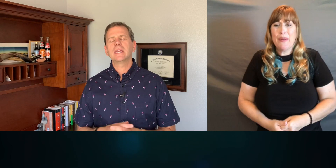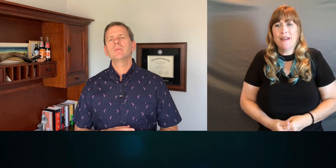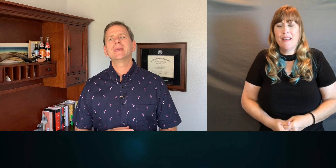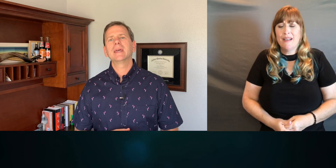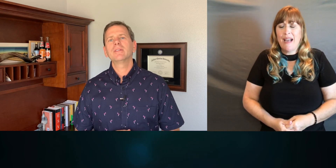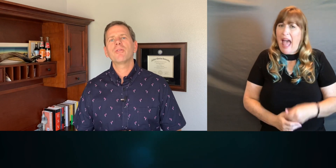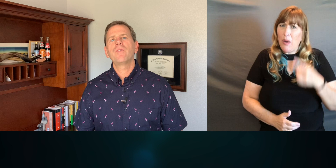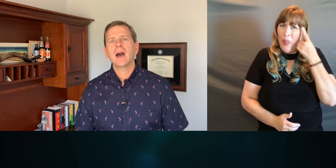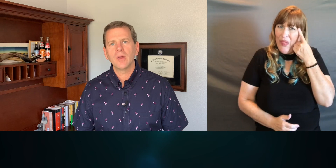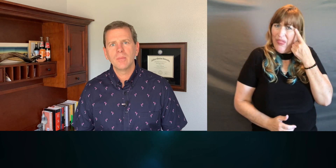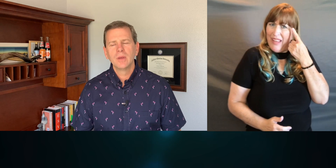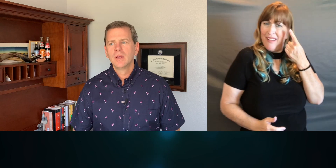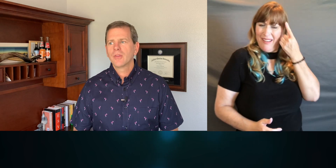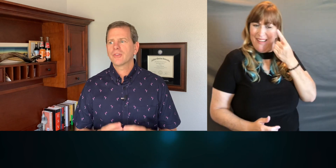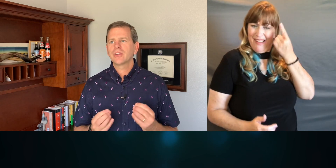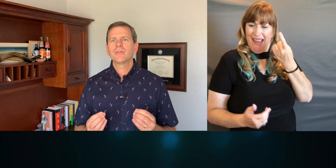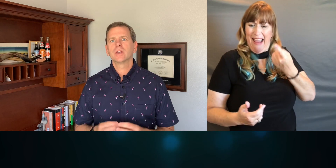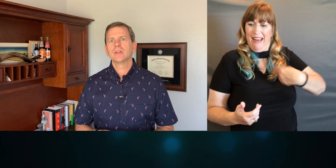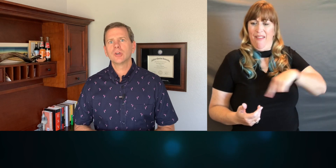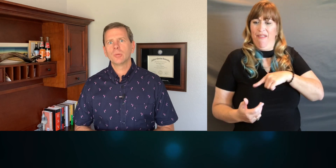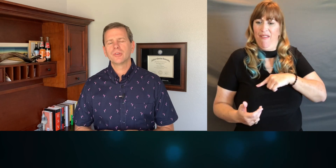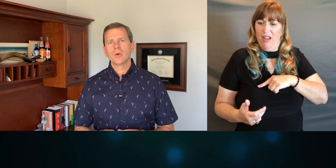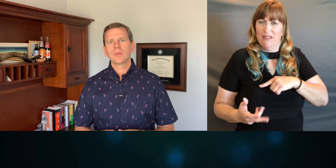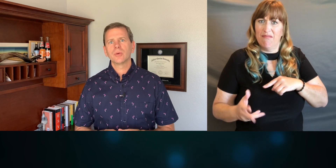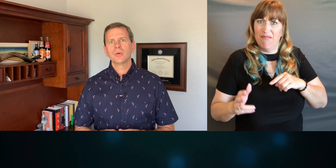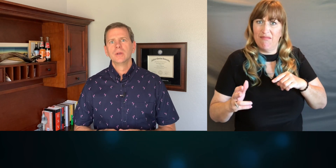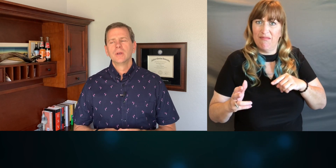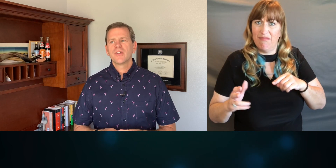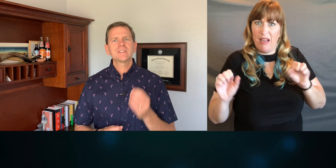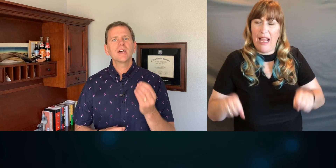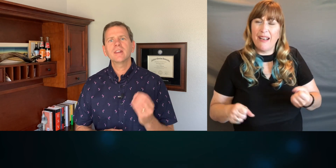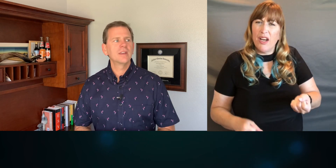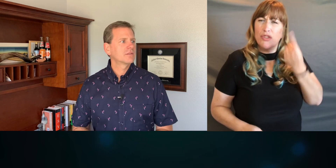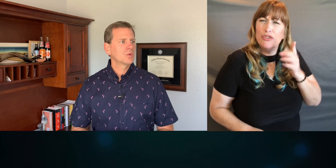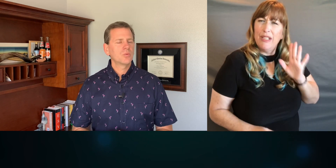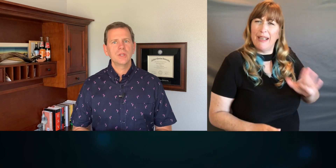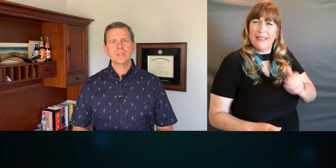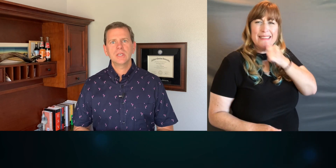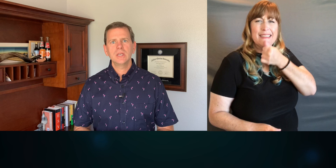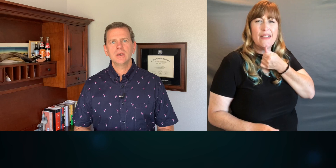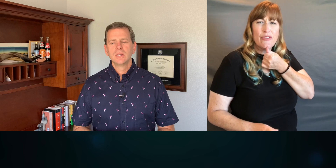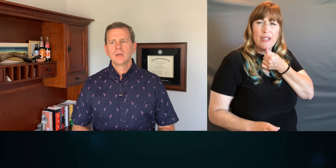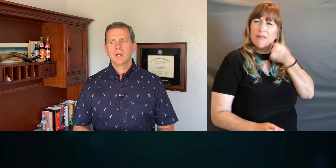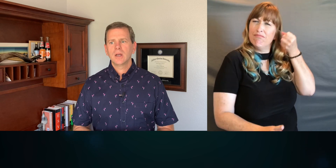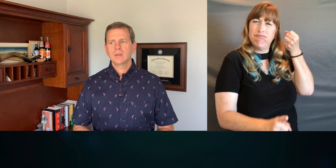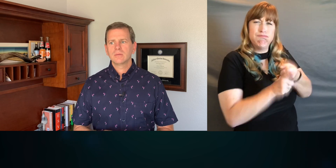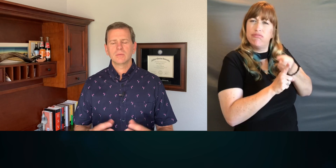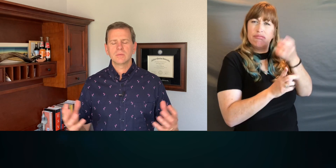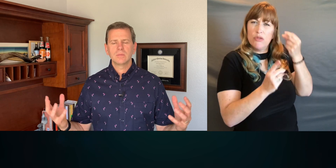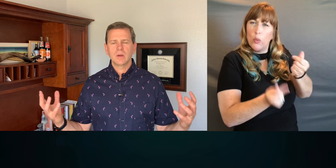us could even begin to fathom the suffering that Job is going through. The suddenness with which he